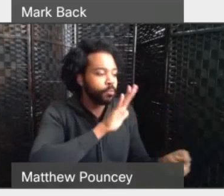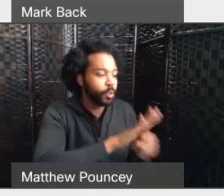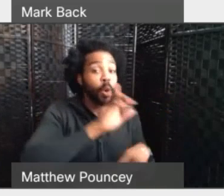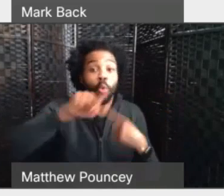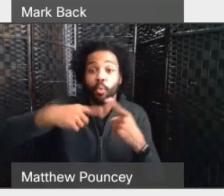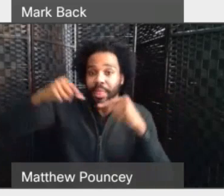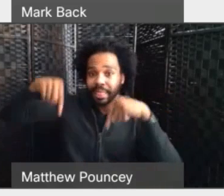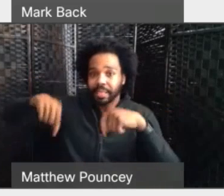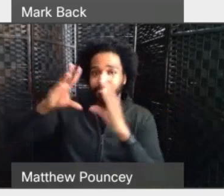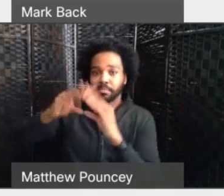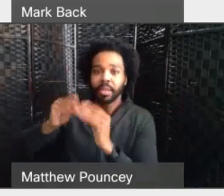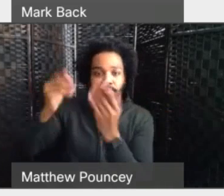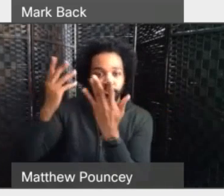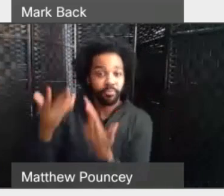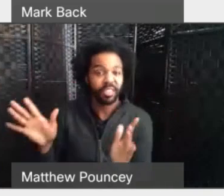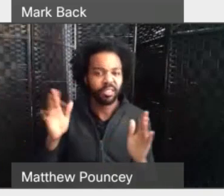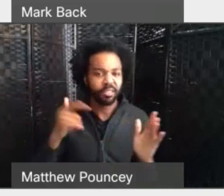over.